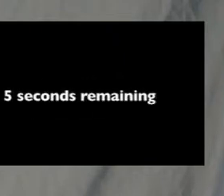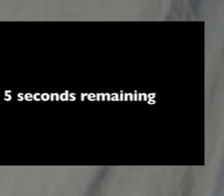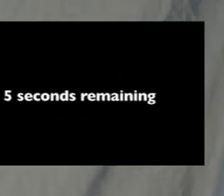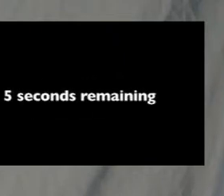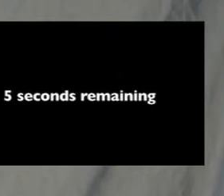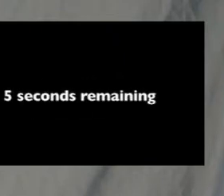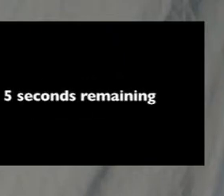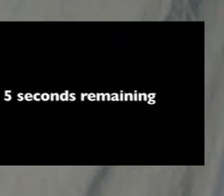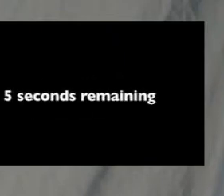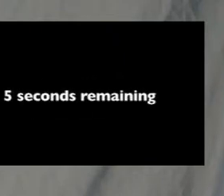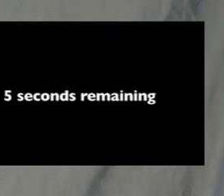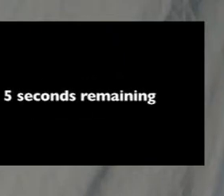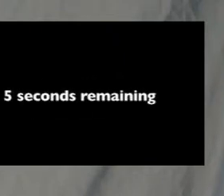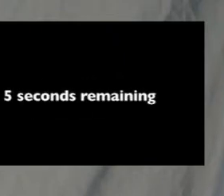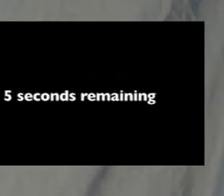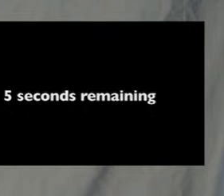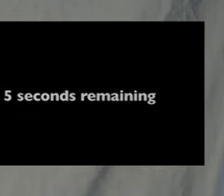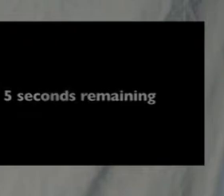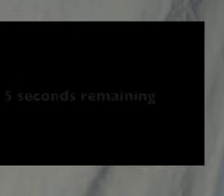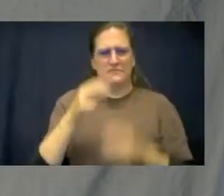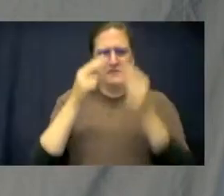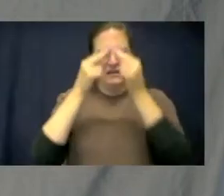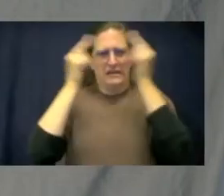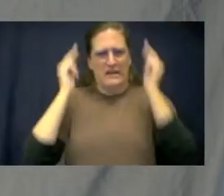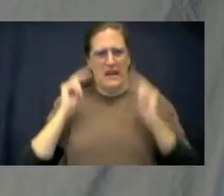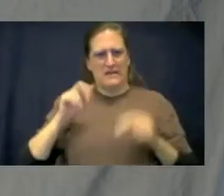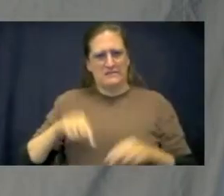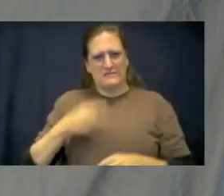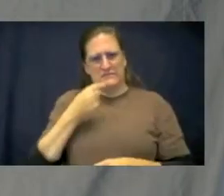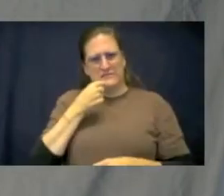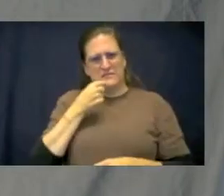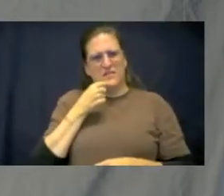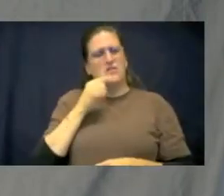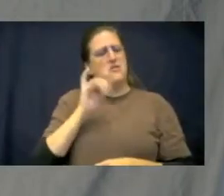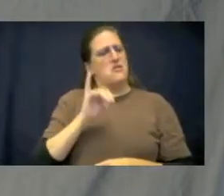driver says, "Well, I fantasize about kissing nuns."